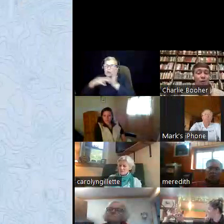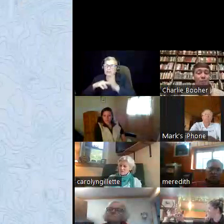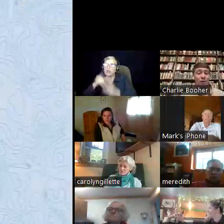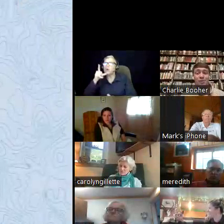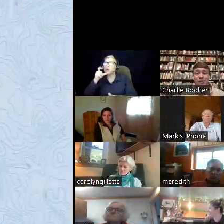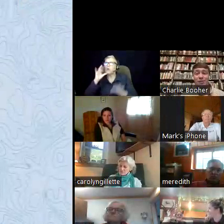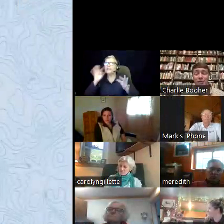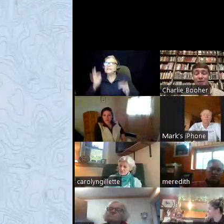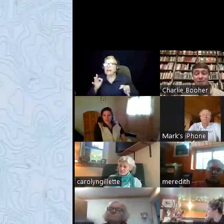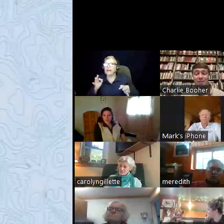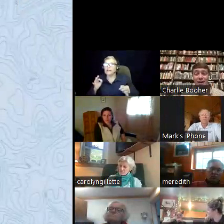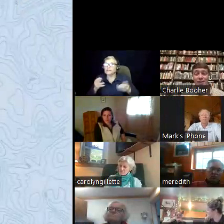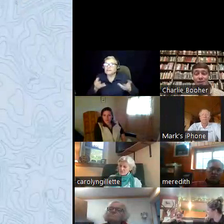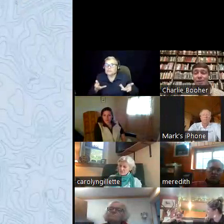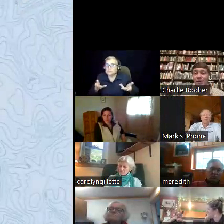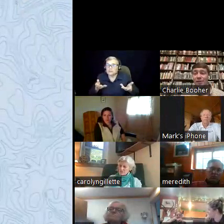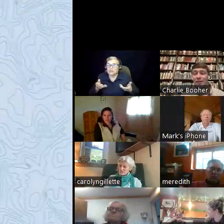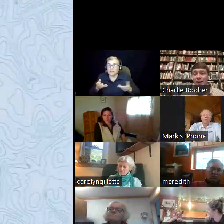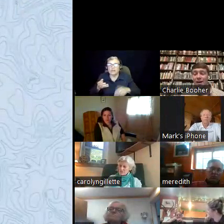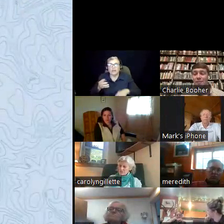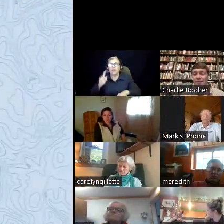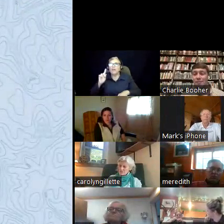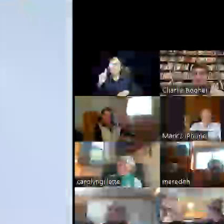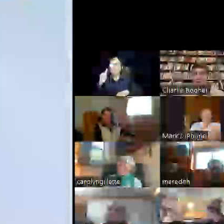Really the only person who gets to decide, or the only